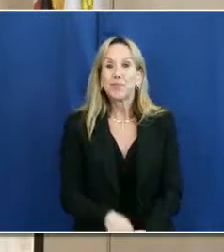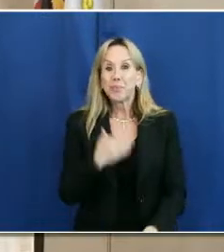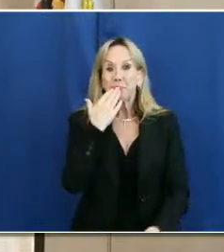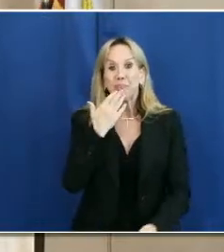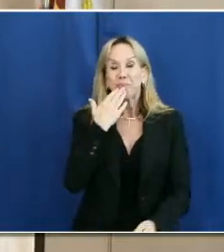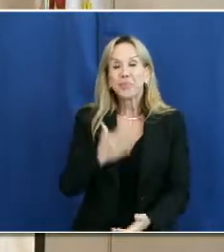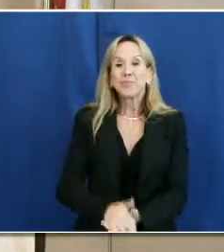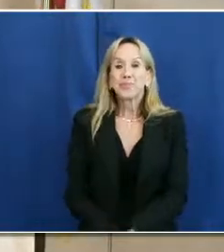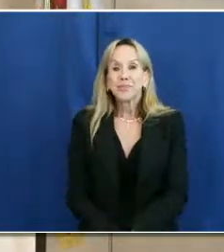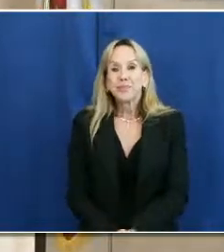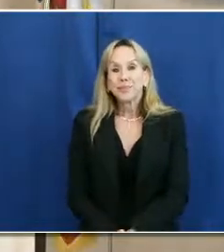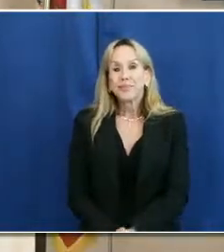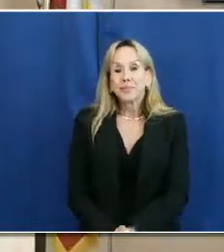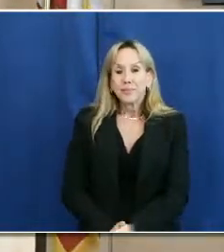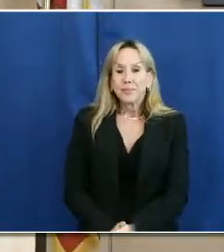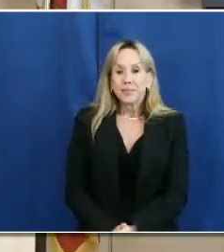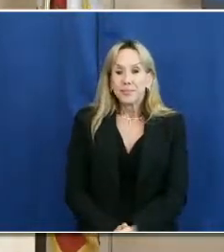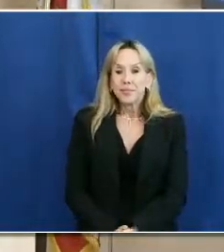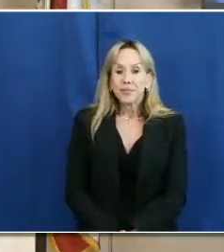Thank you.